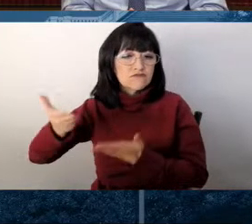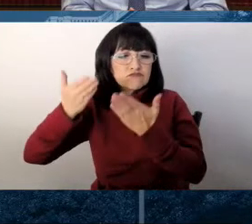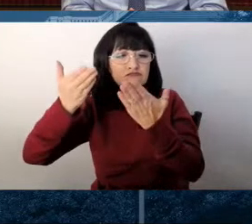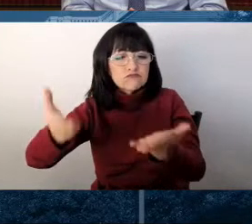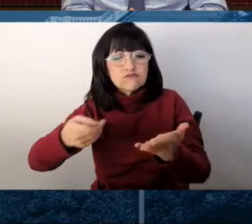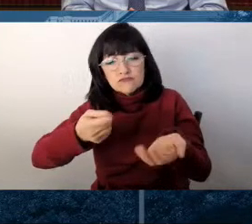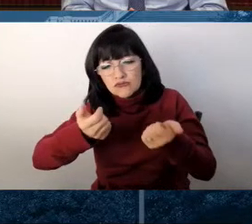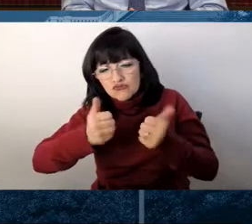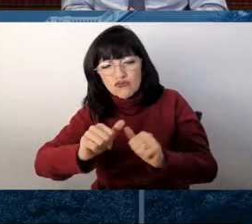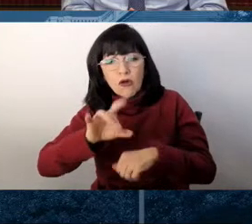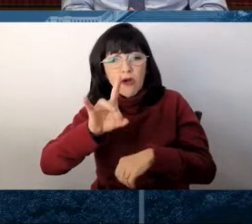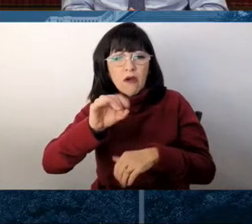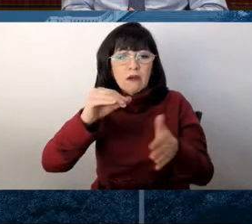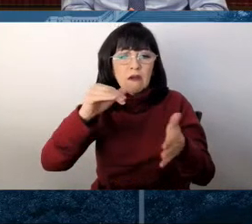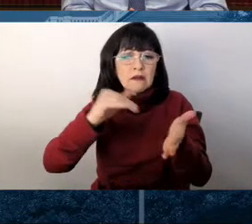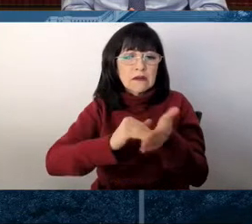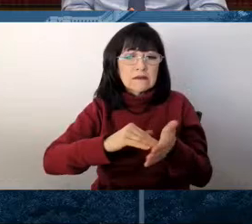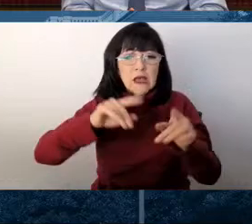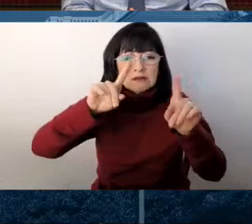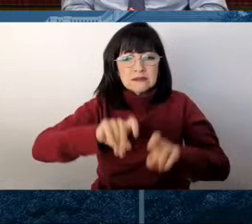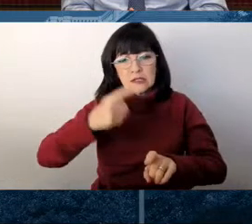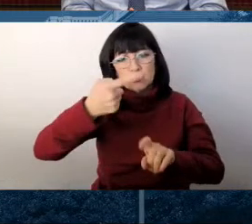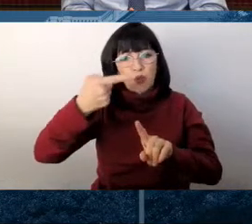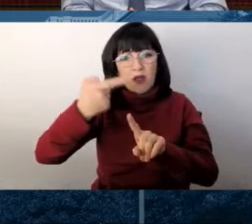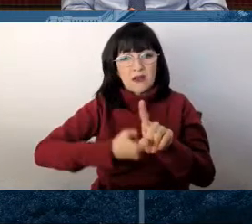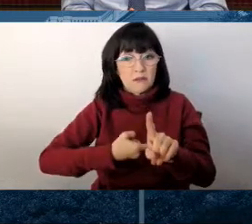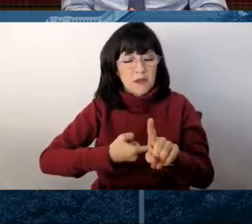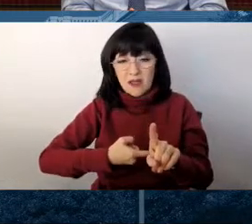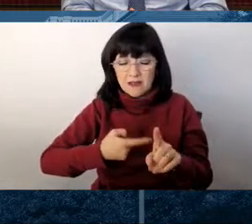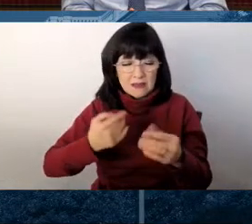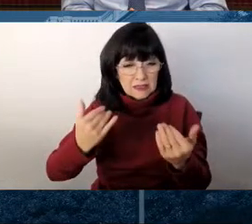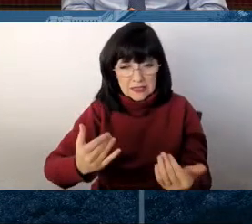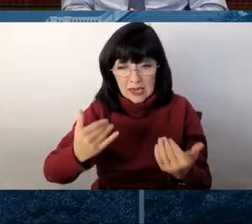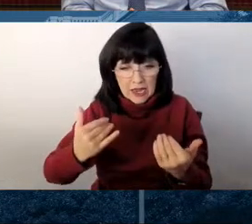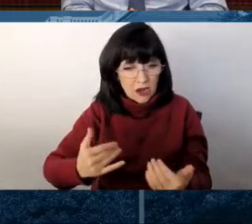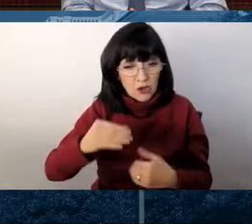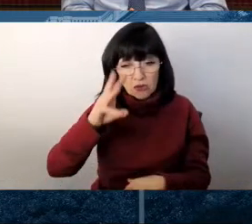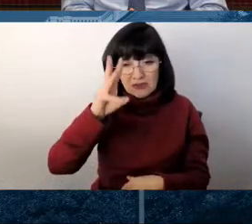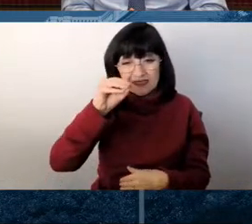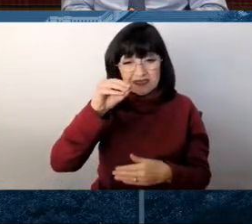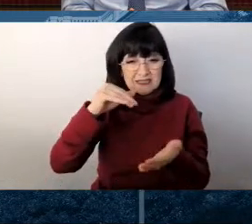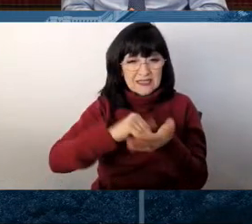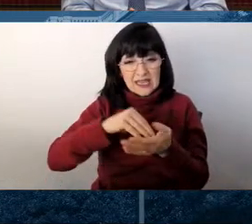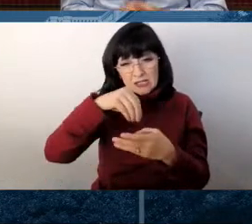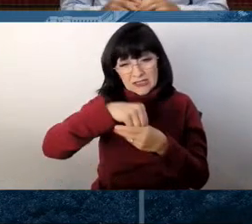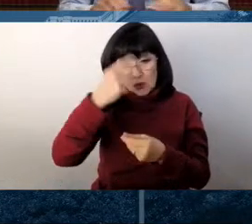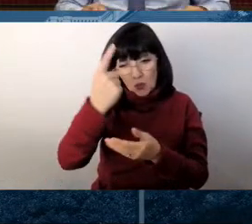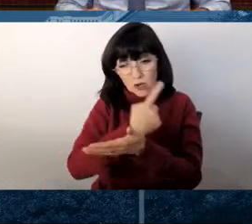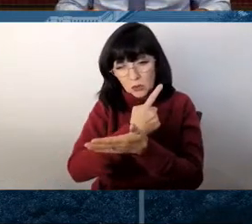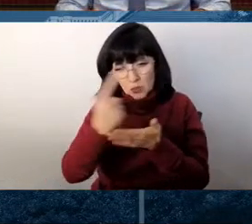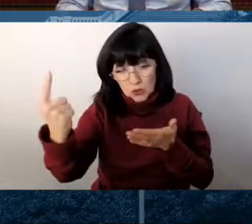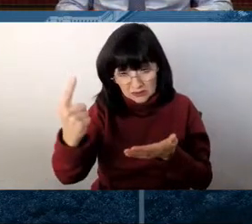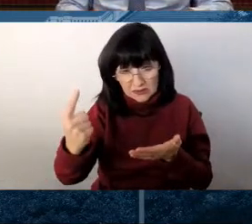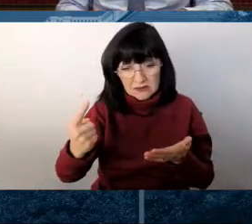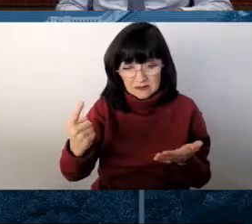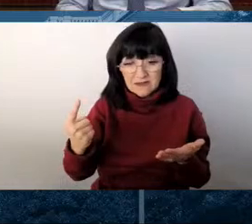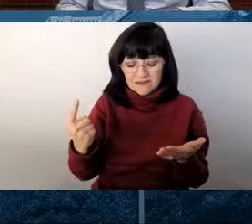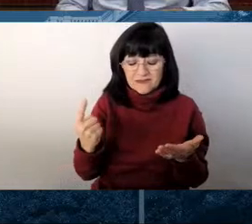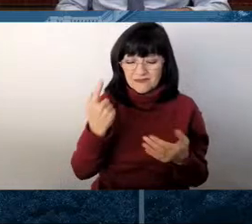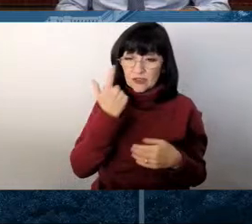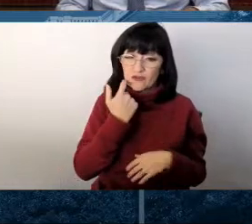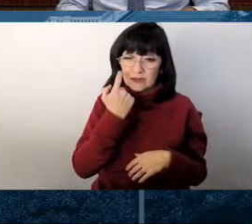about 80,000 a month, and we're doing 60,000 a week. AJ will talk a little bit more about